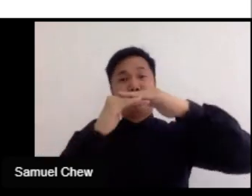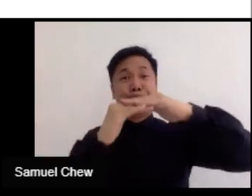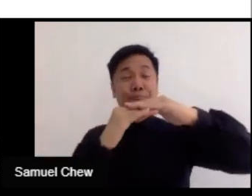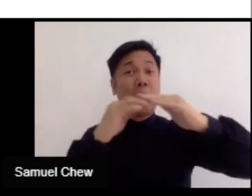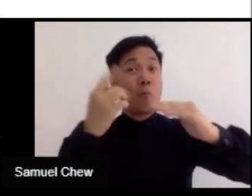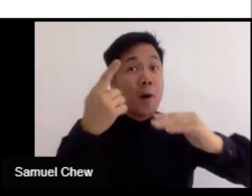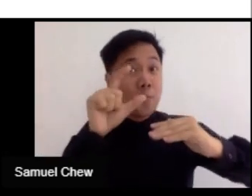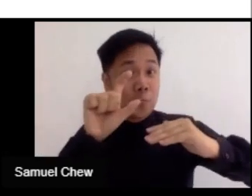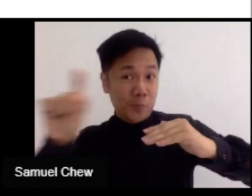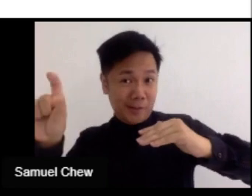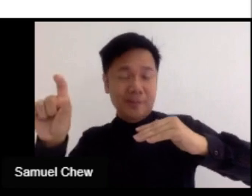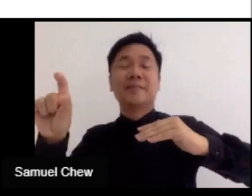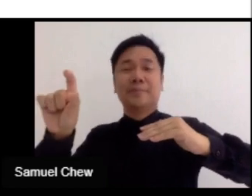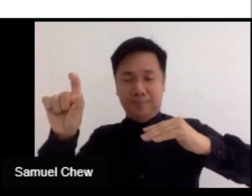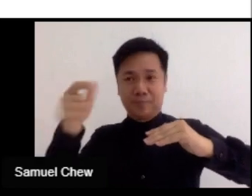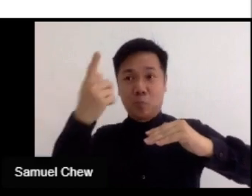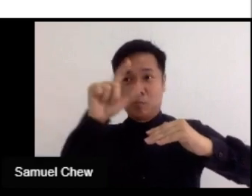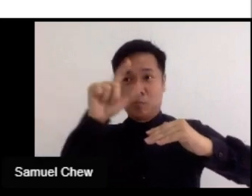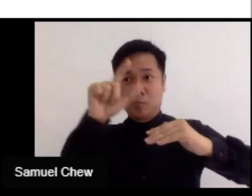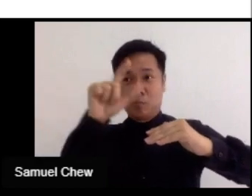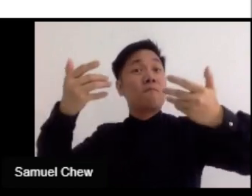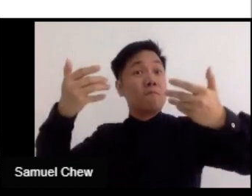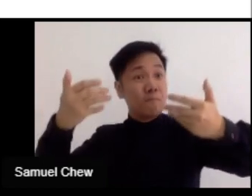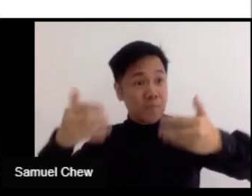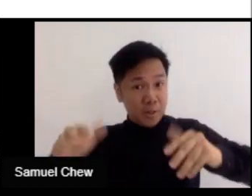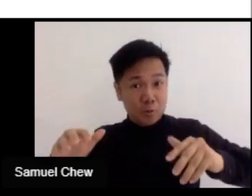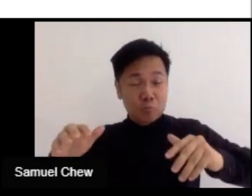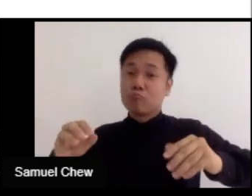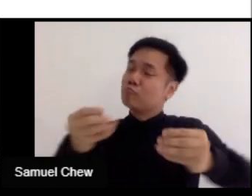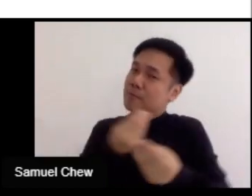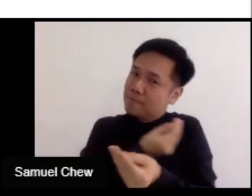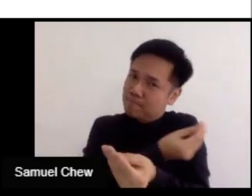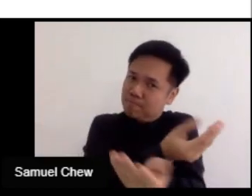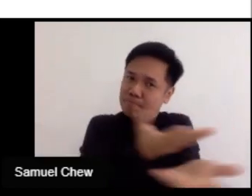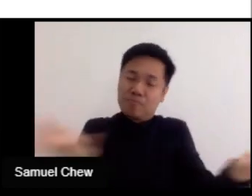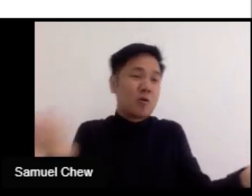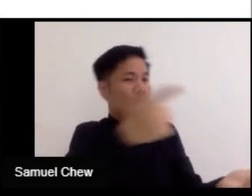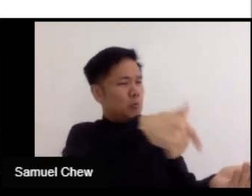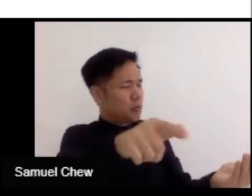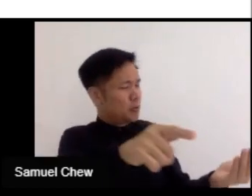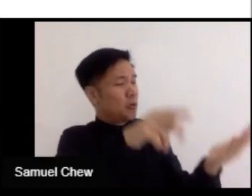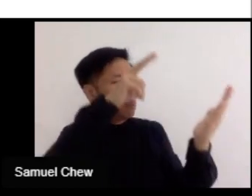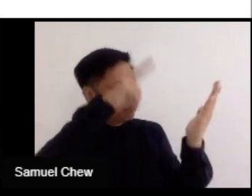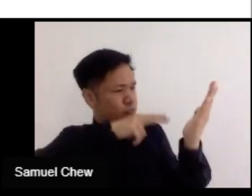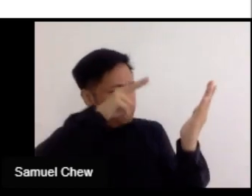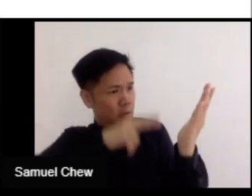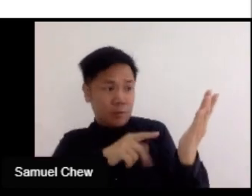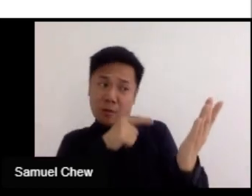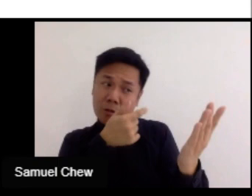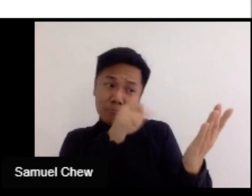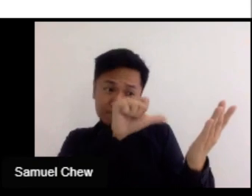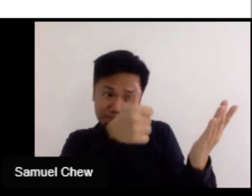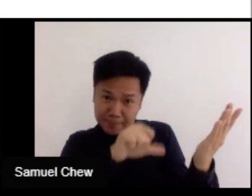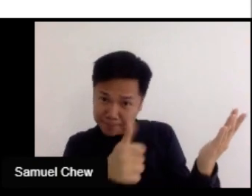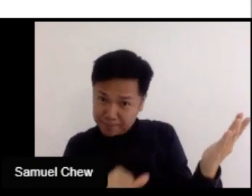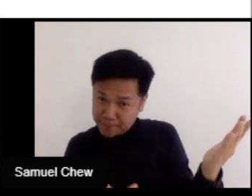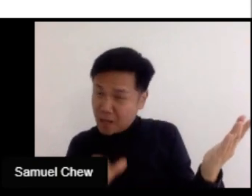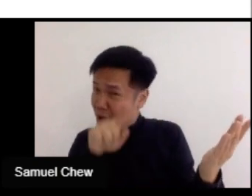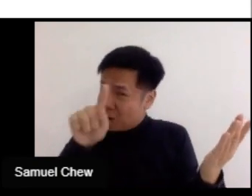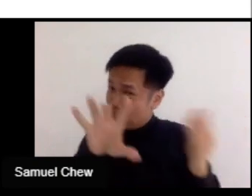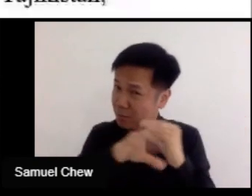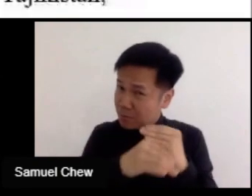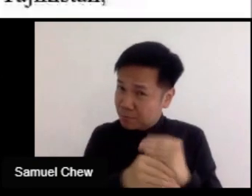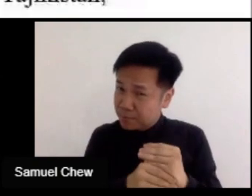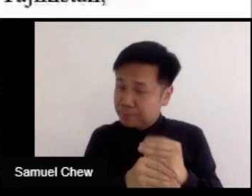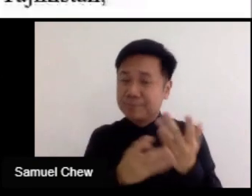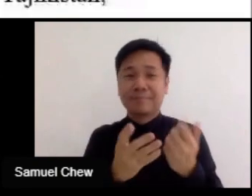it and circulate it for member states to check for any factual accuracies or inaccuracies or comments that you may have.